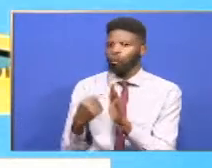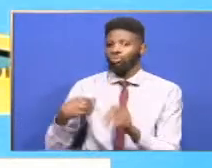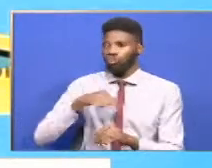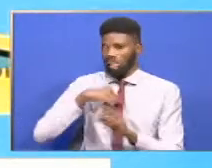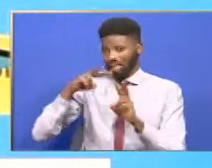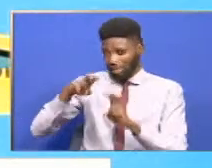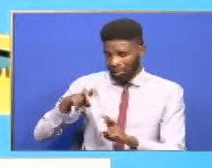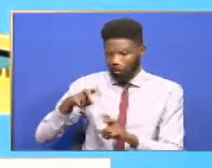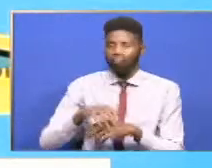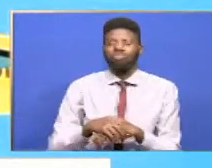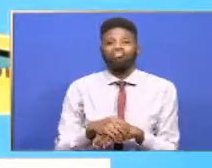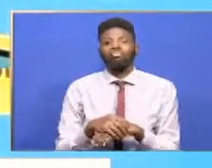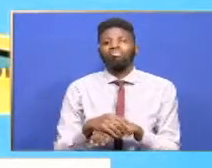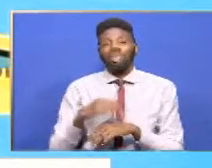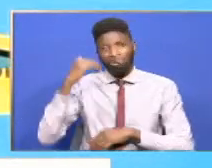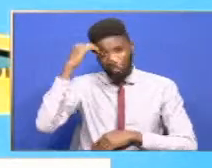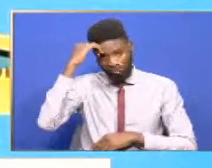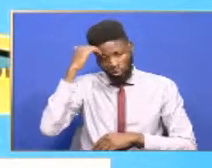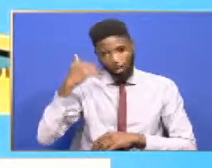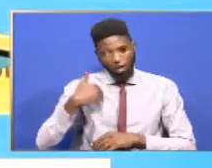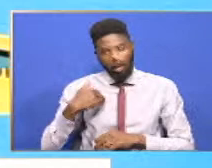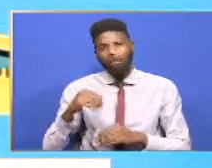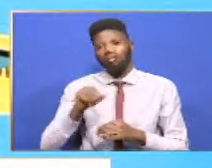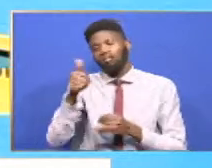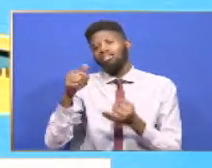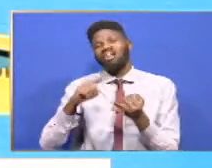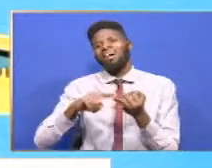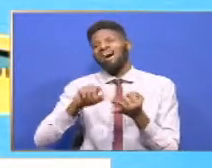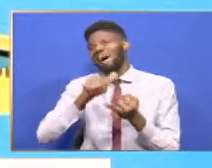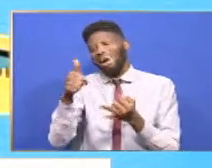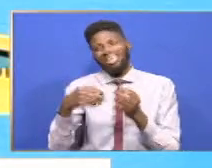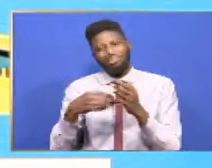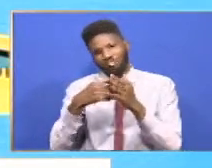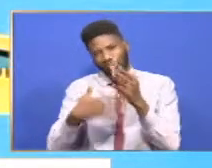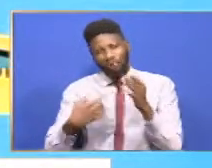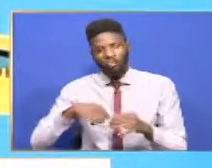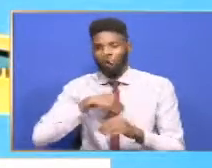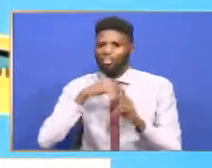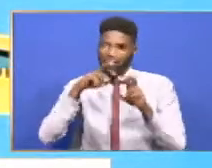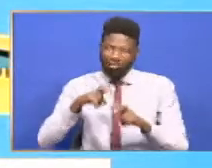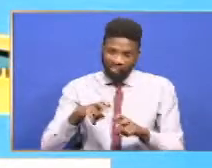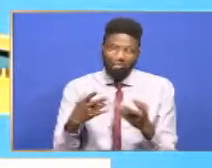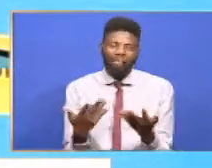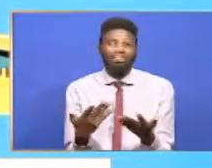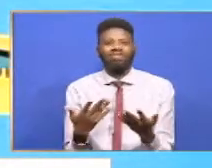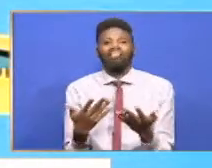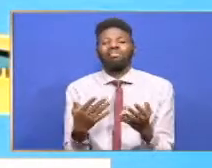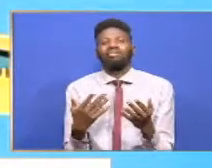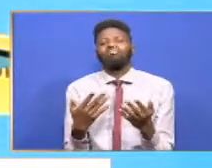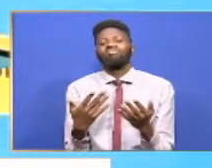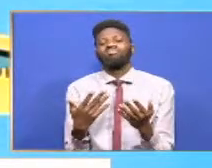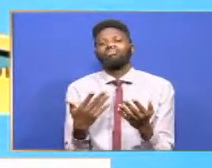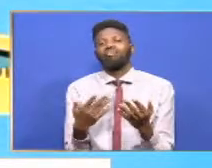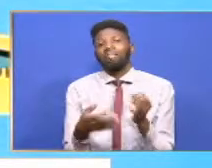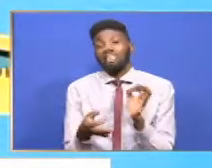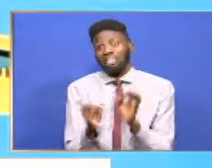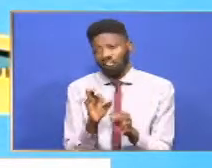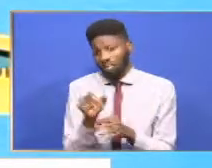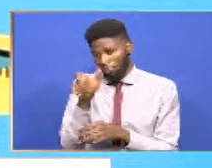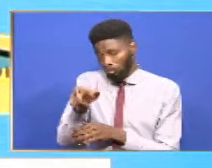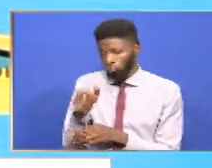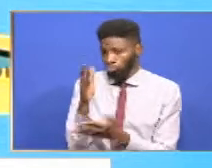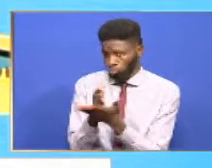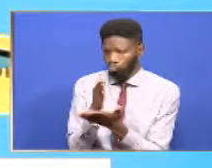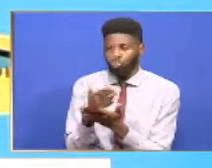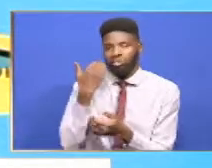that temperature, there are other things that we look for also, clinical signs, if one is actually suffering